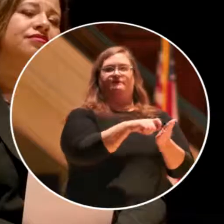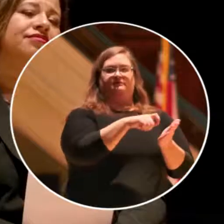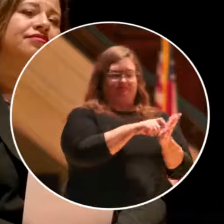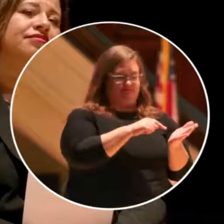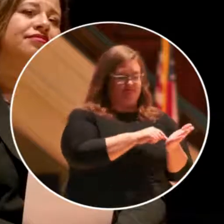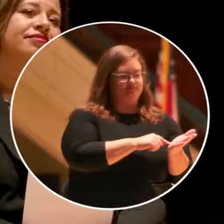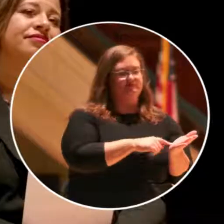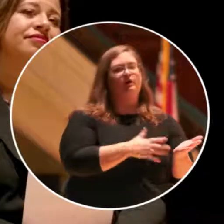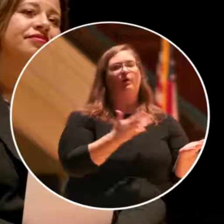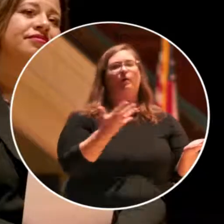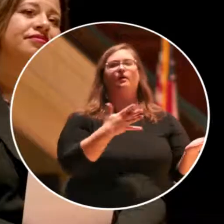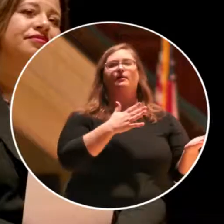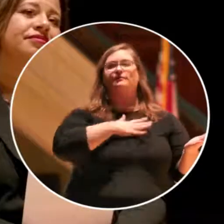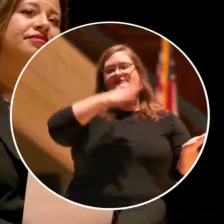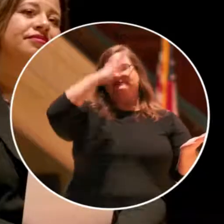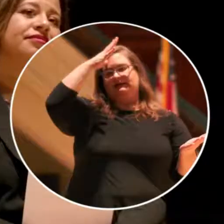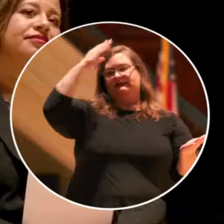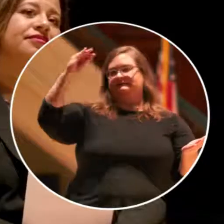me?